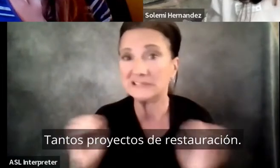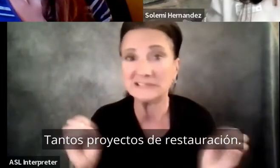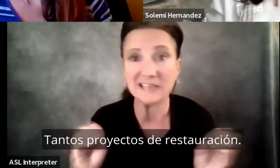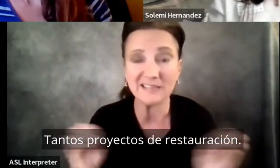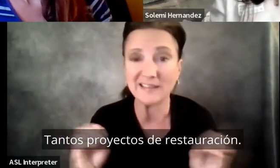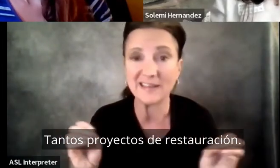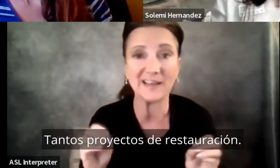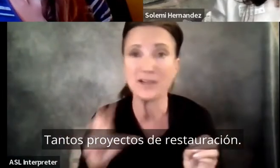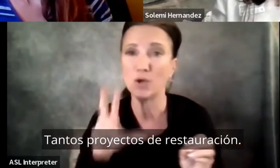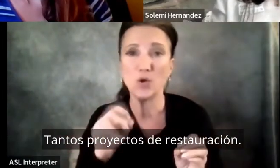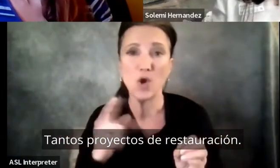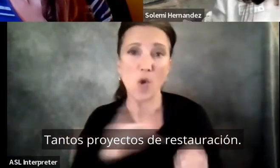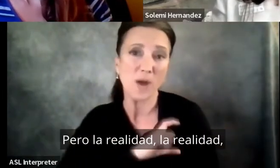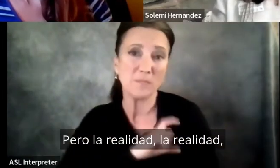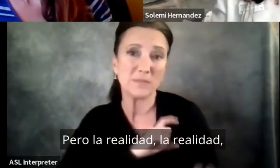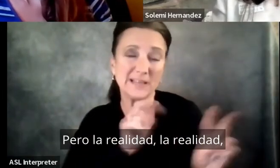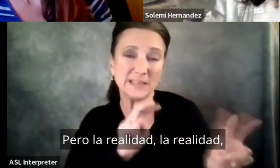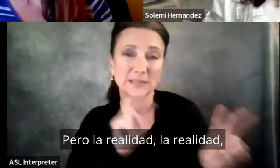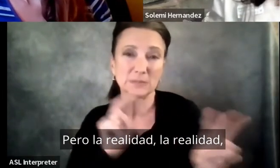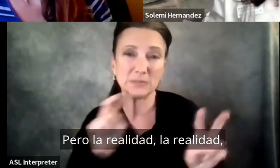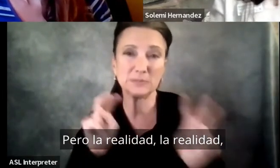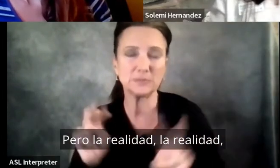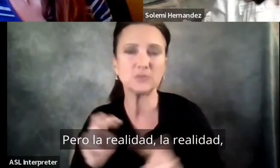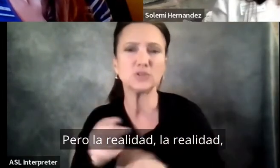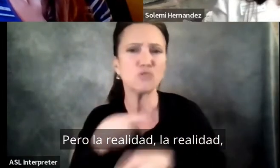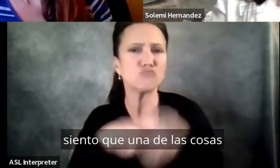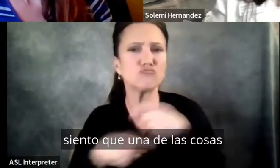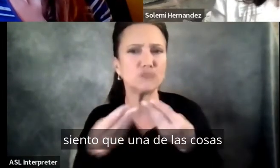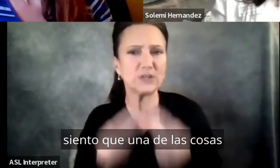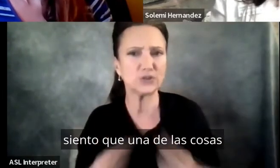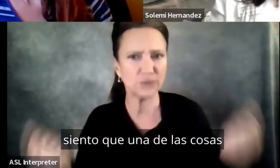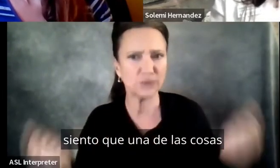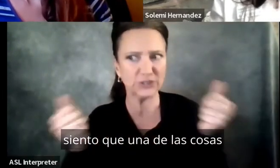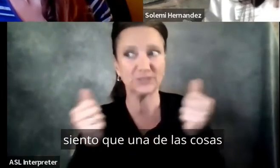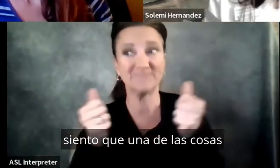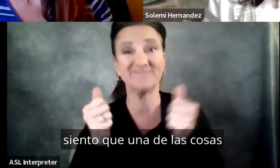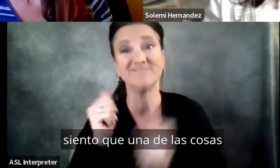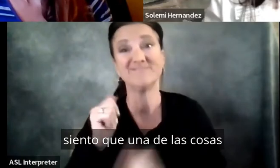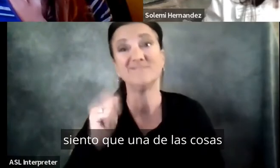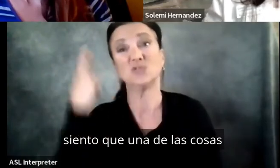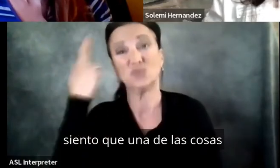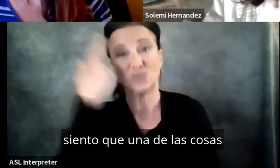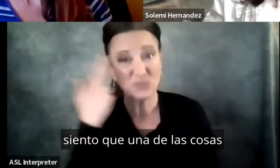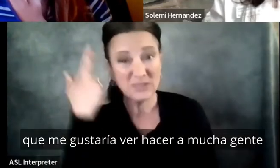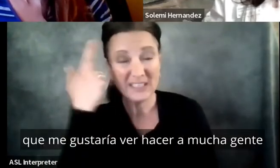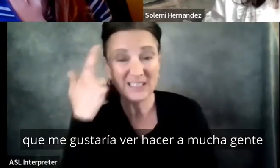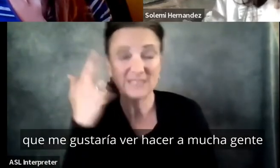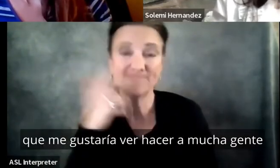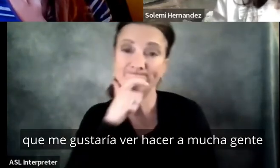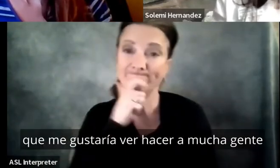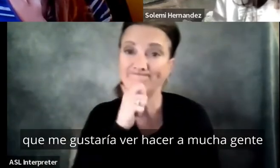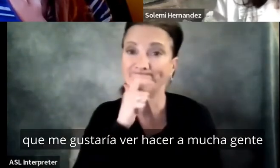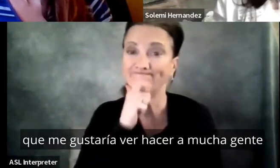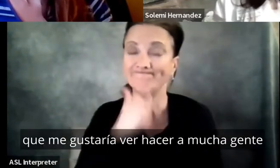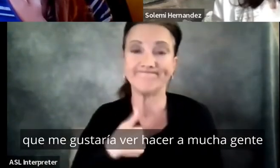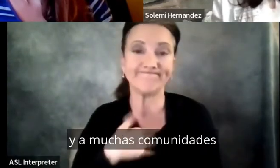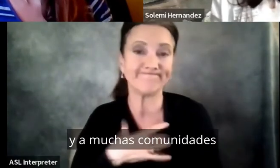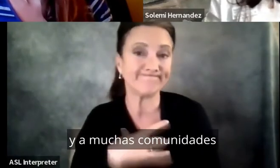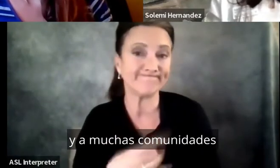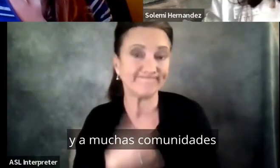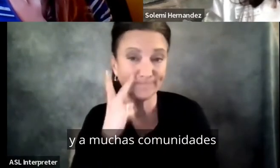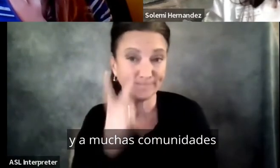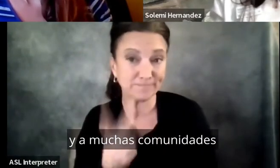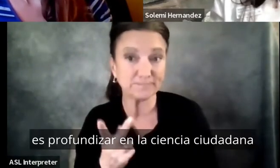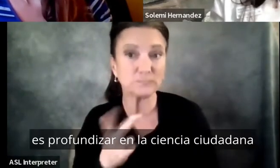So many restoration projects, but reality, I feel that one of the things that I would like to see many people and